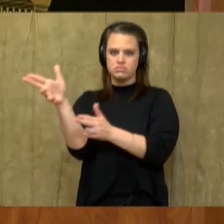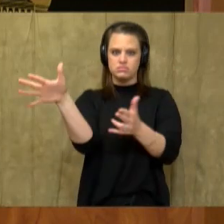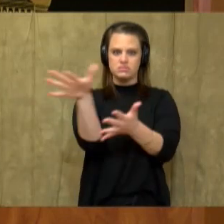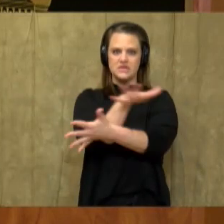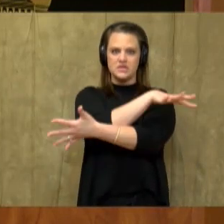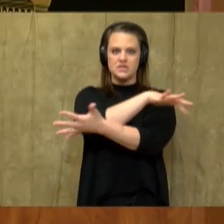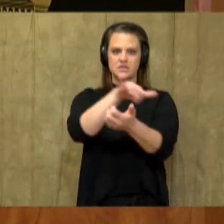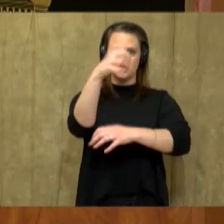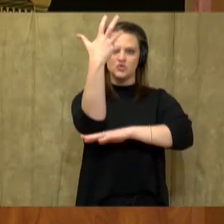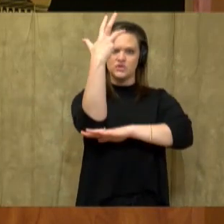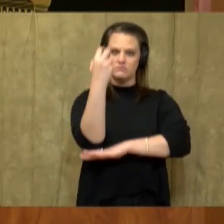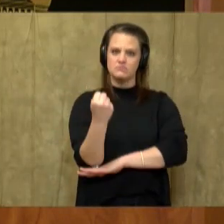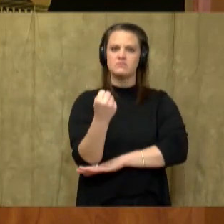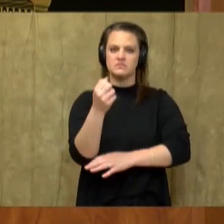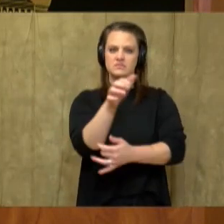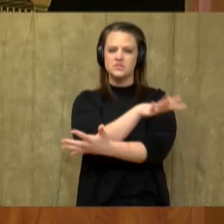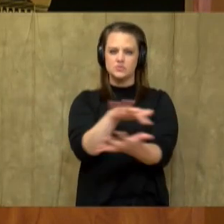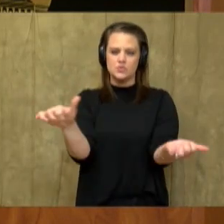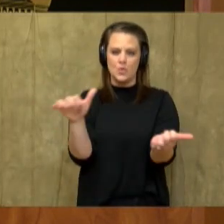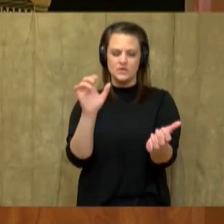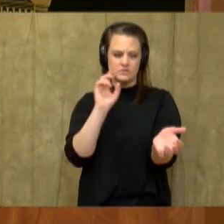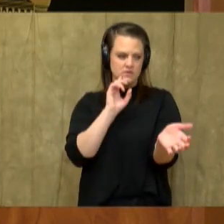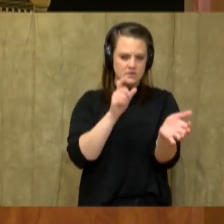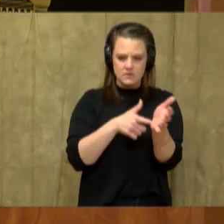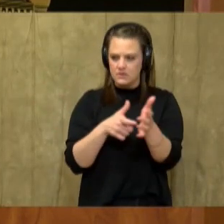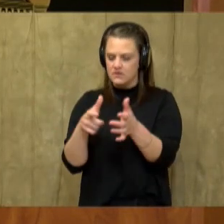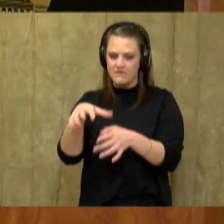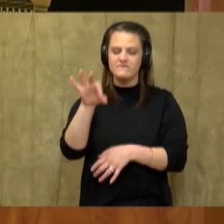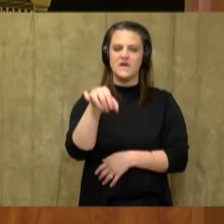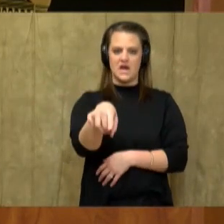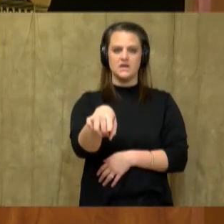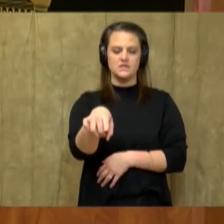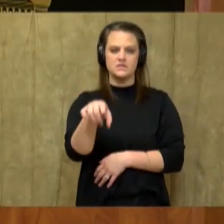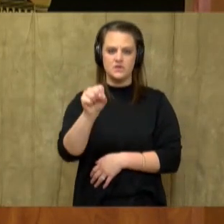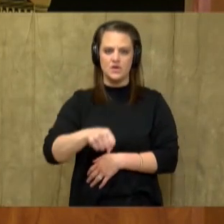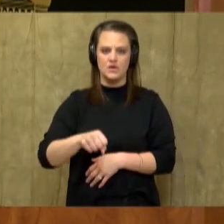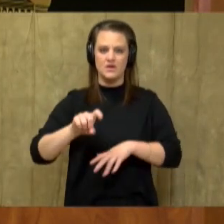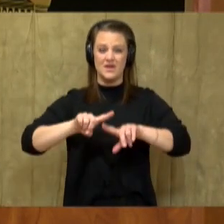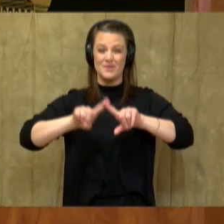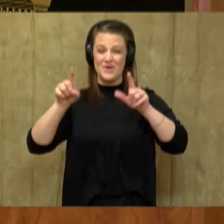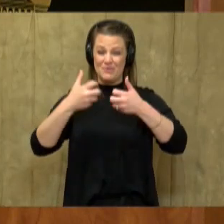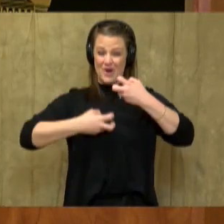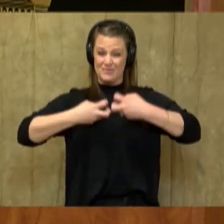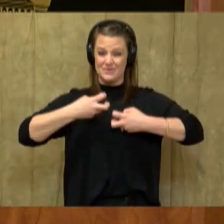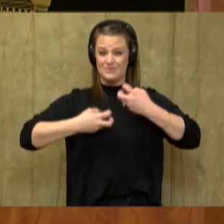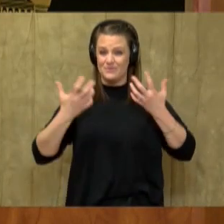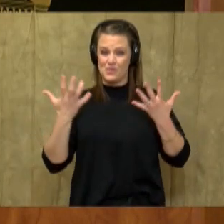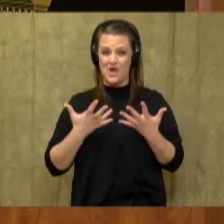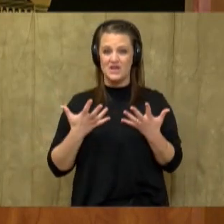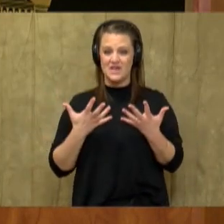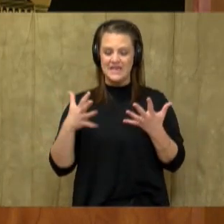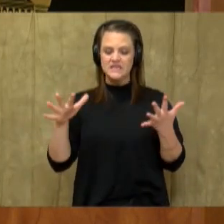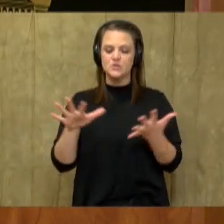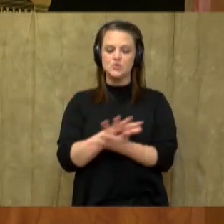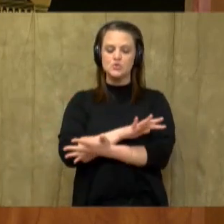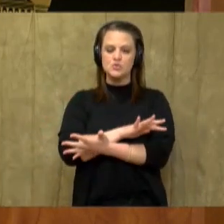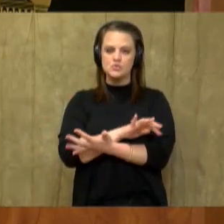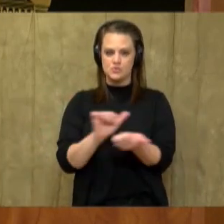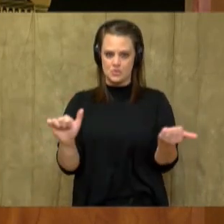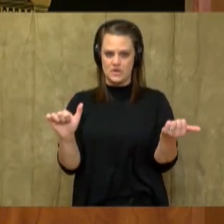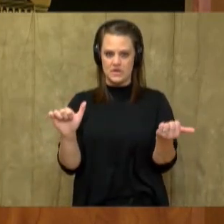kill the trees so that we could see and find our enemy. Now the problem with this is destroying